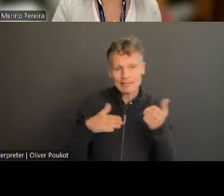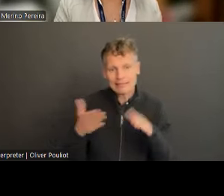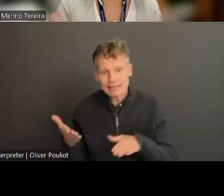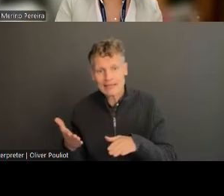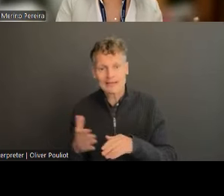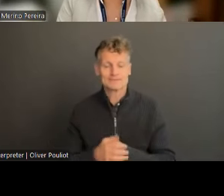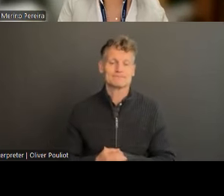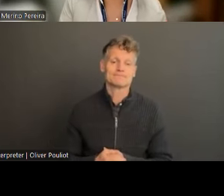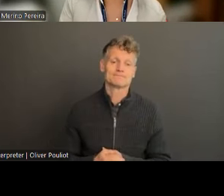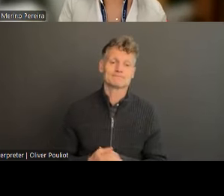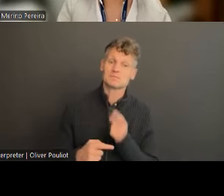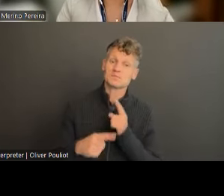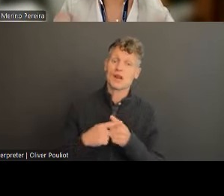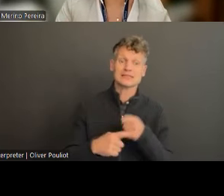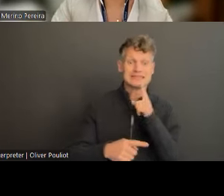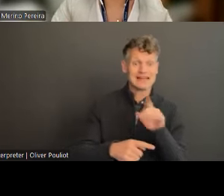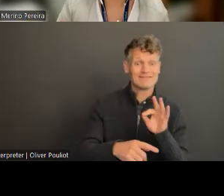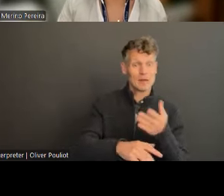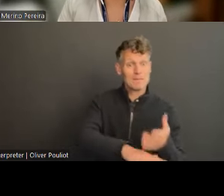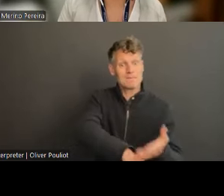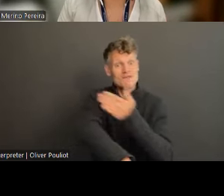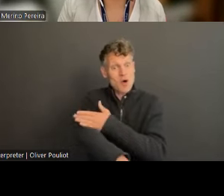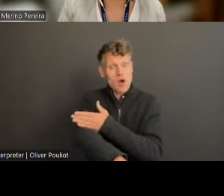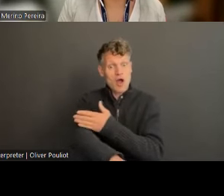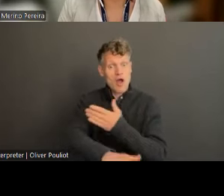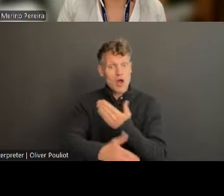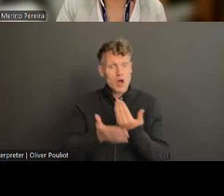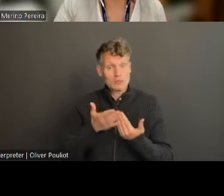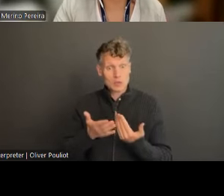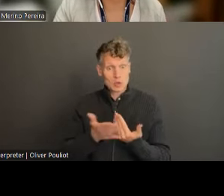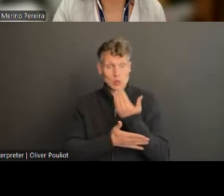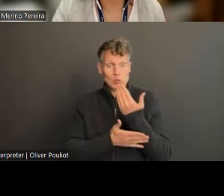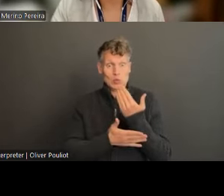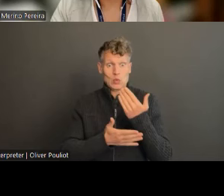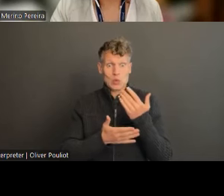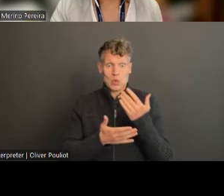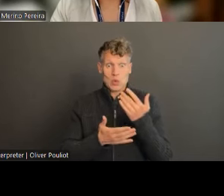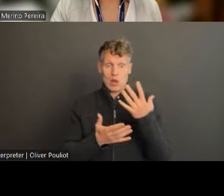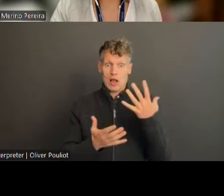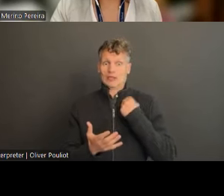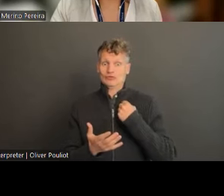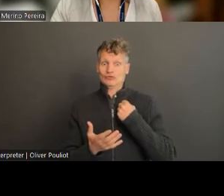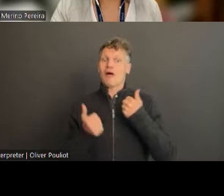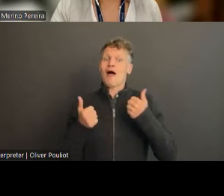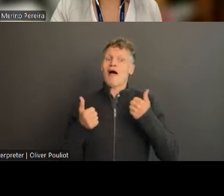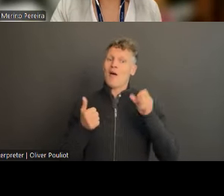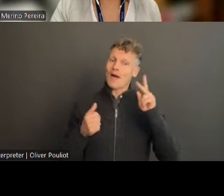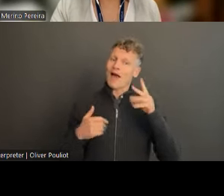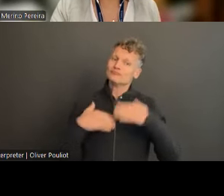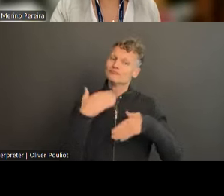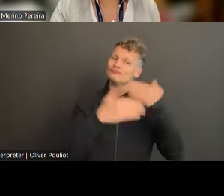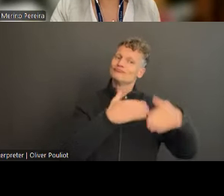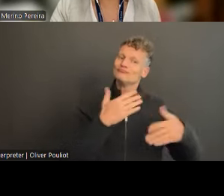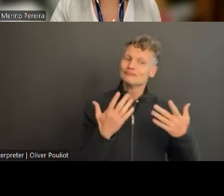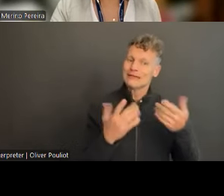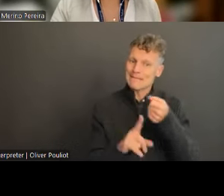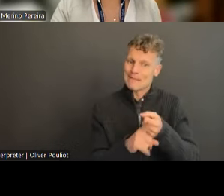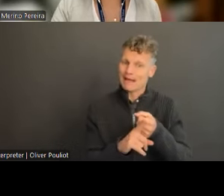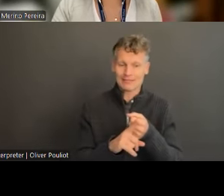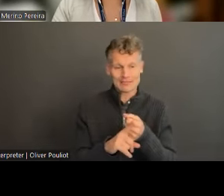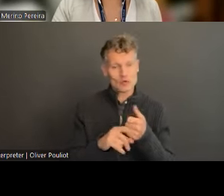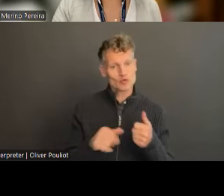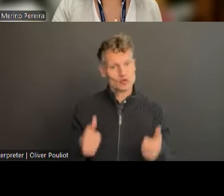early diagnosis and improving survival. And for instance, what are the activities, the specific actions in terms